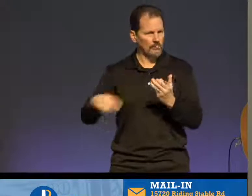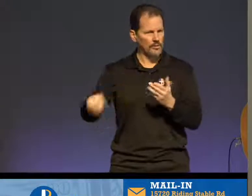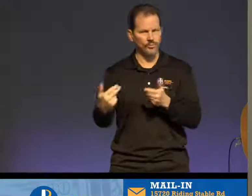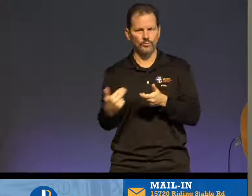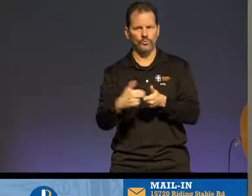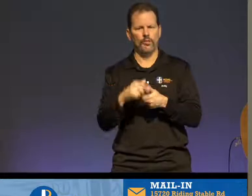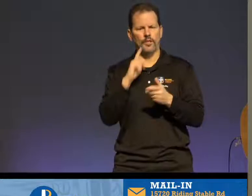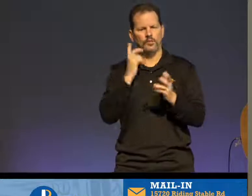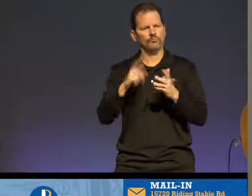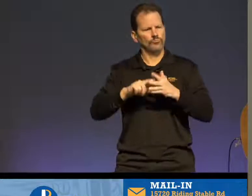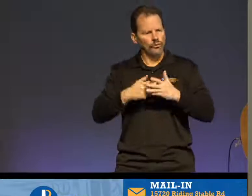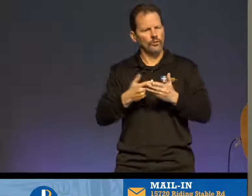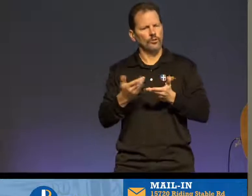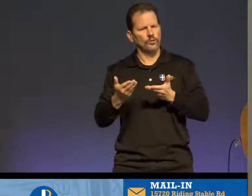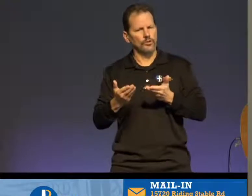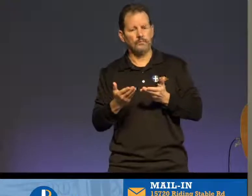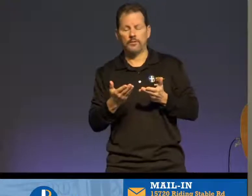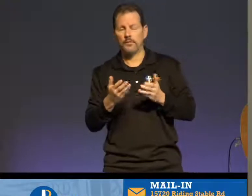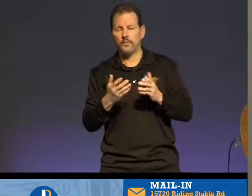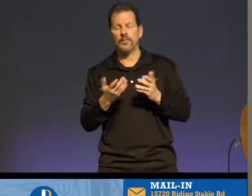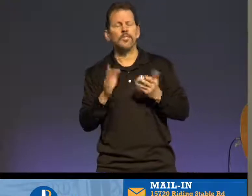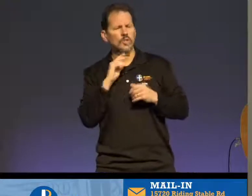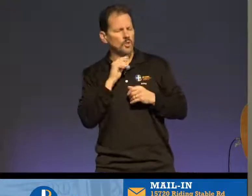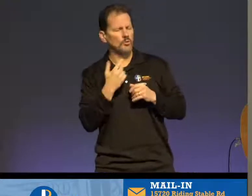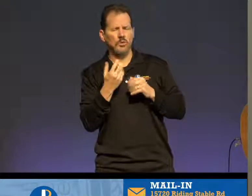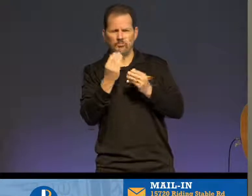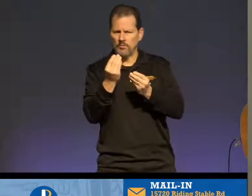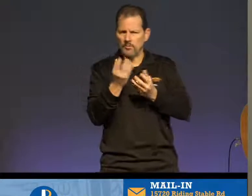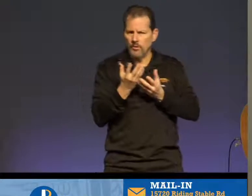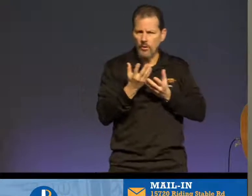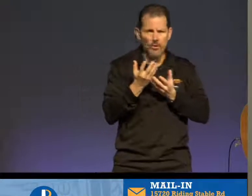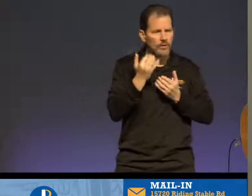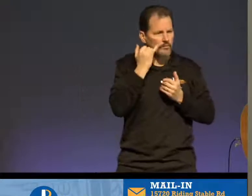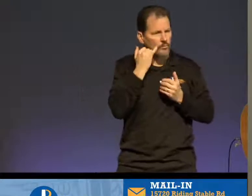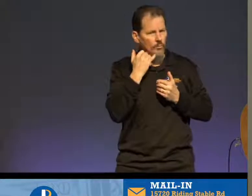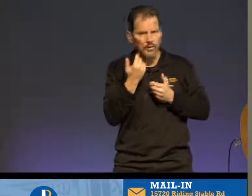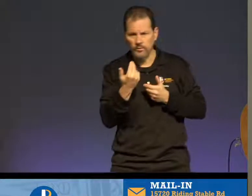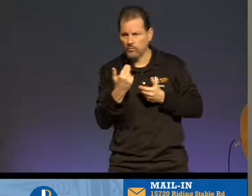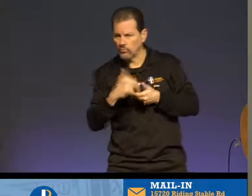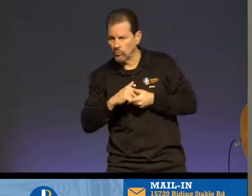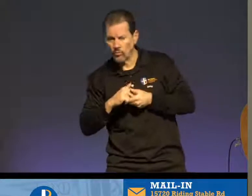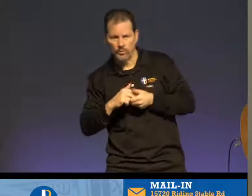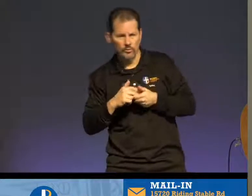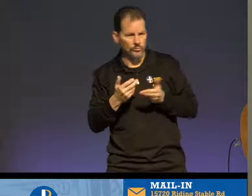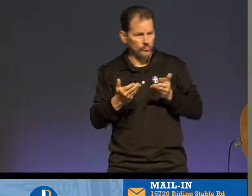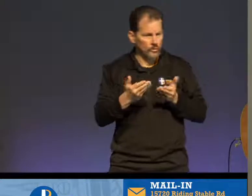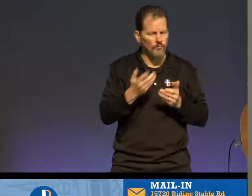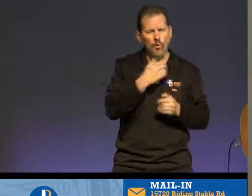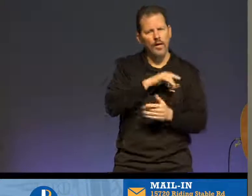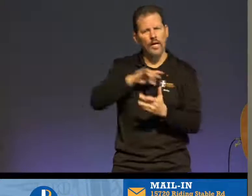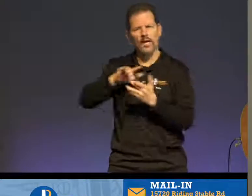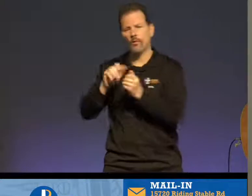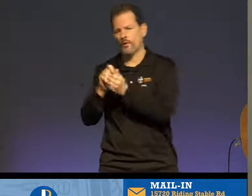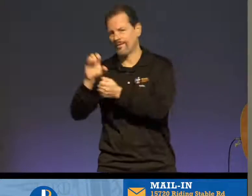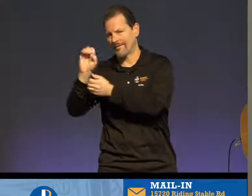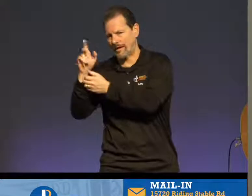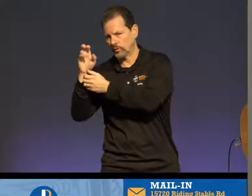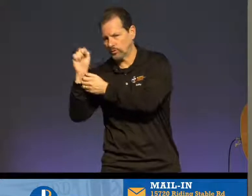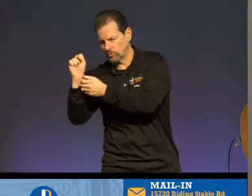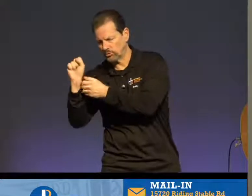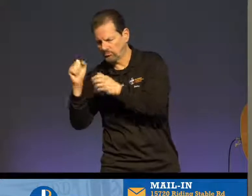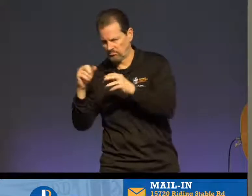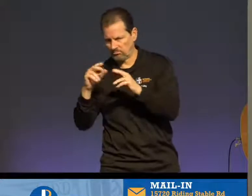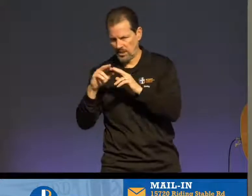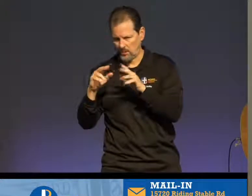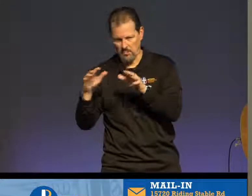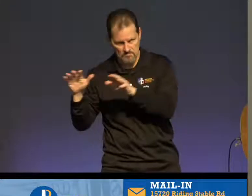one of the elders or connect with us through a Connect card. We'd love to join, for you to join in on our service team. But I did want